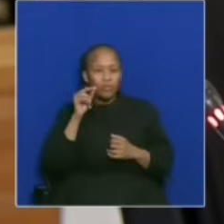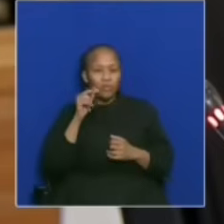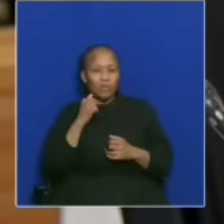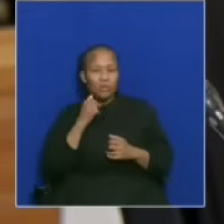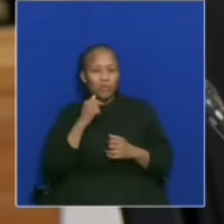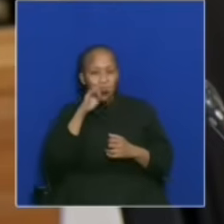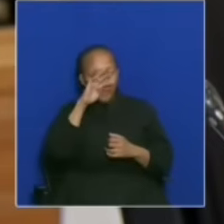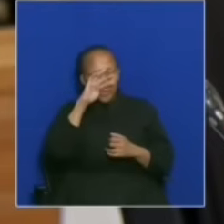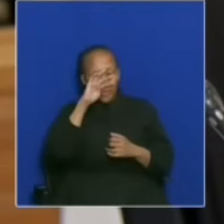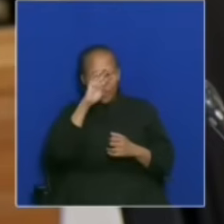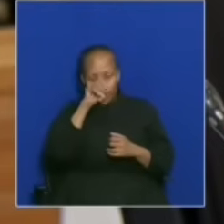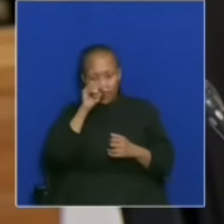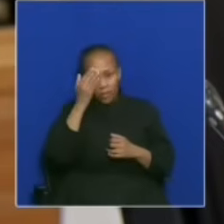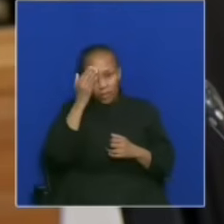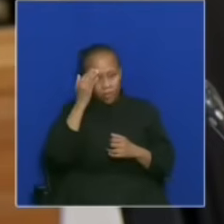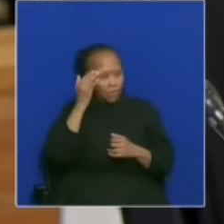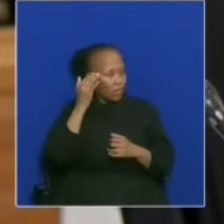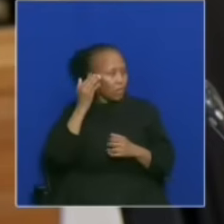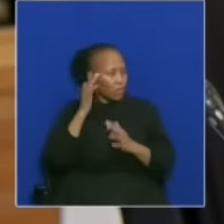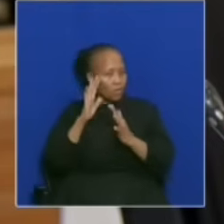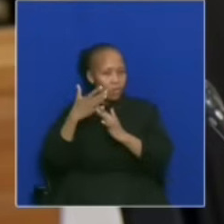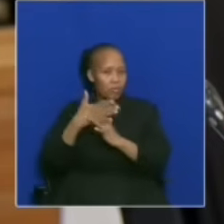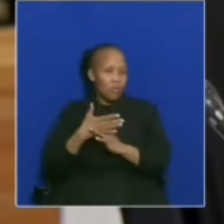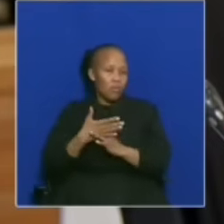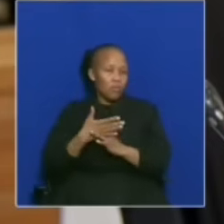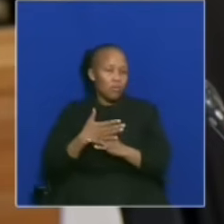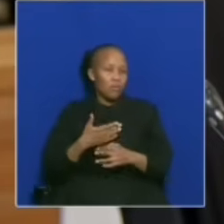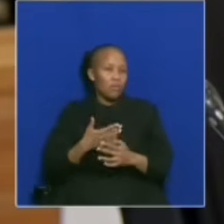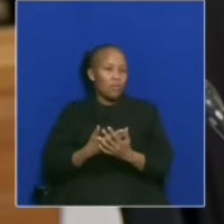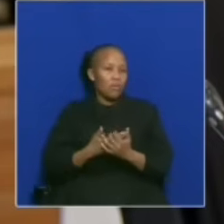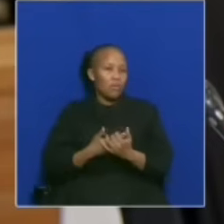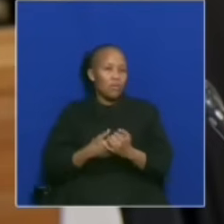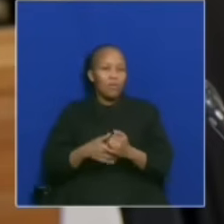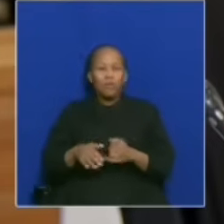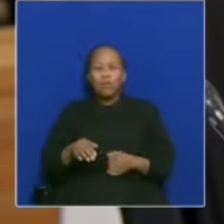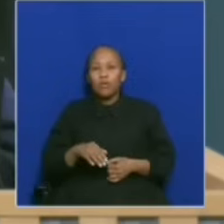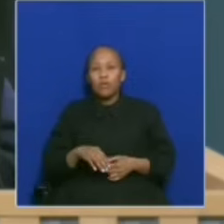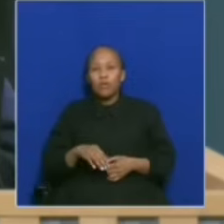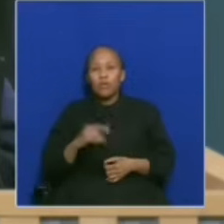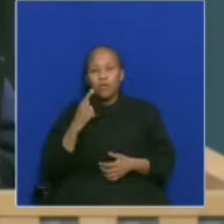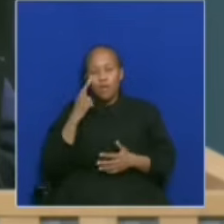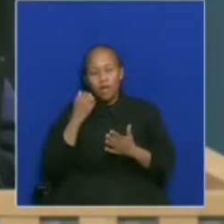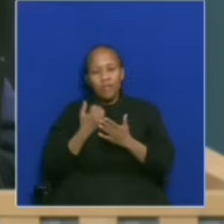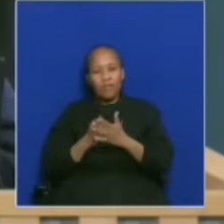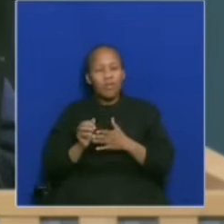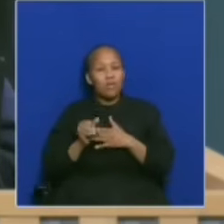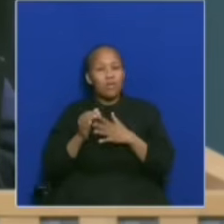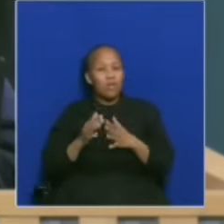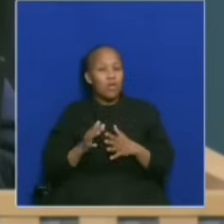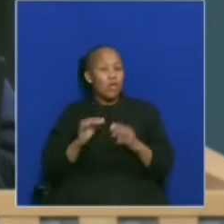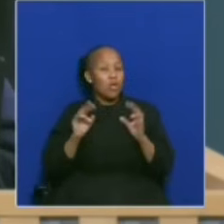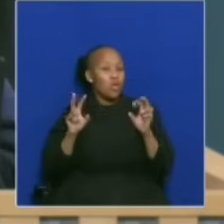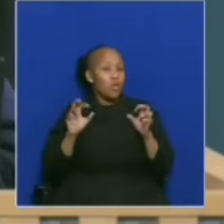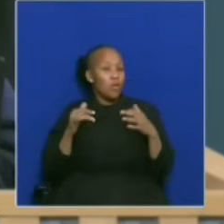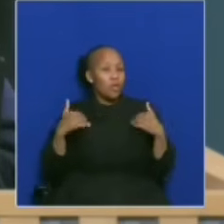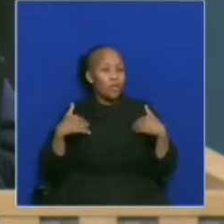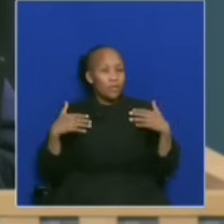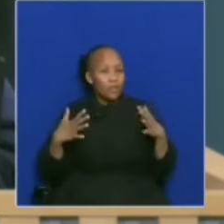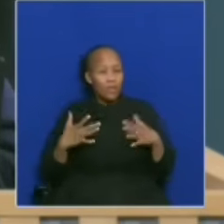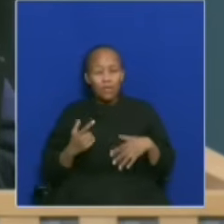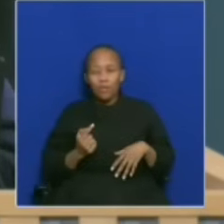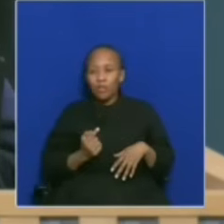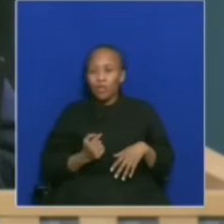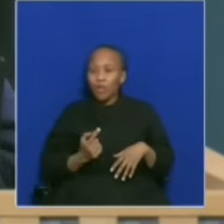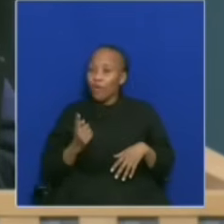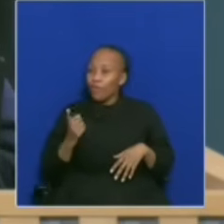Mr. Chaskalson, when you started on this topic, you said that officer, whose